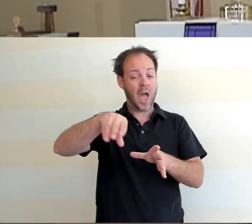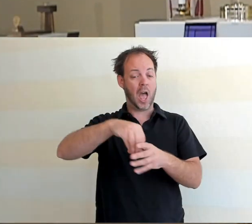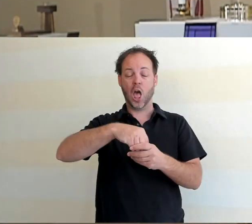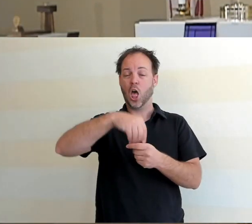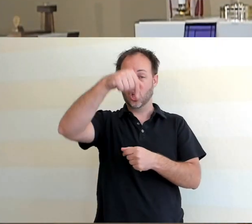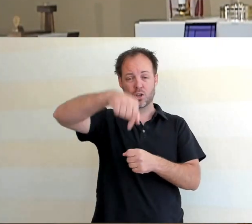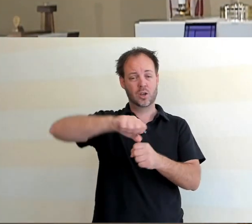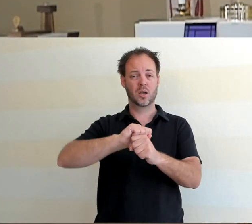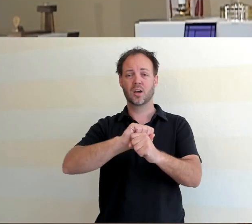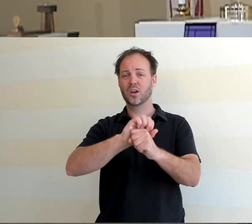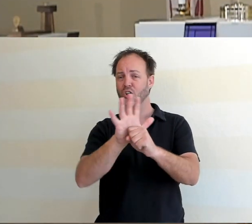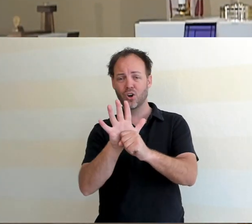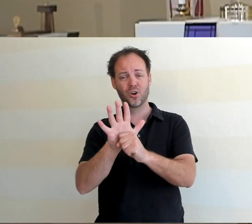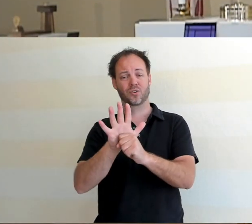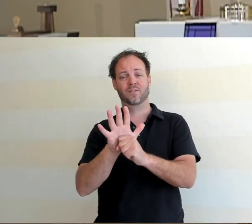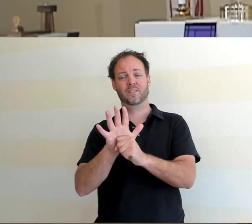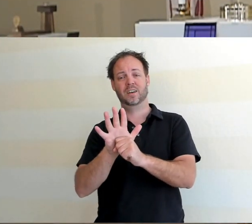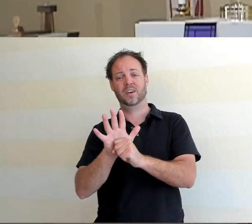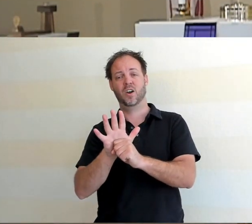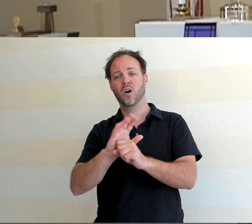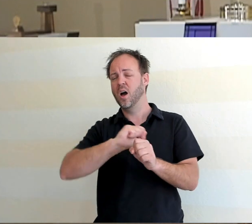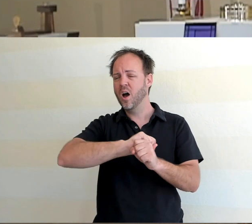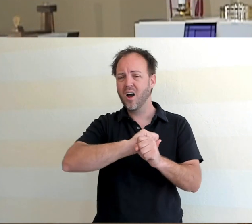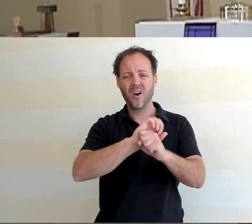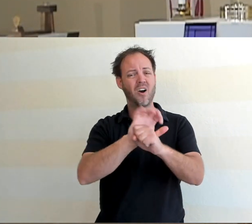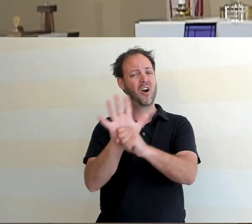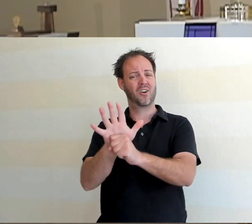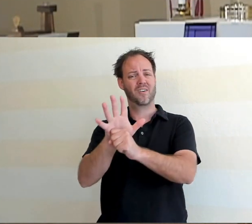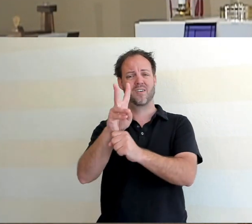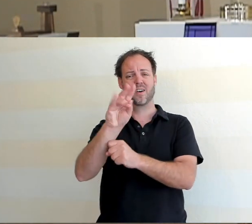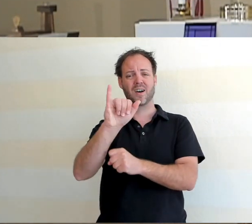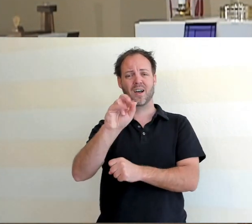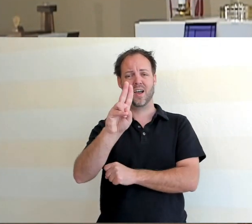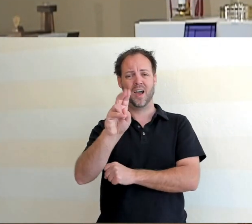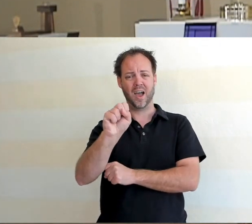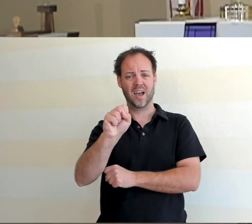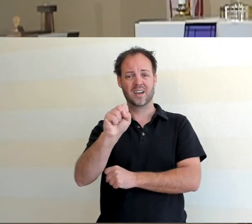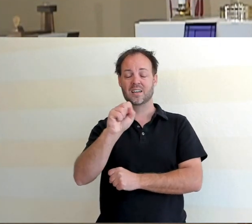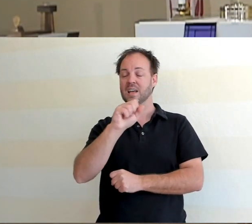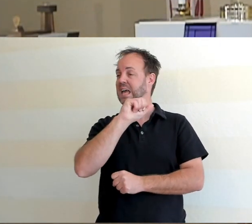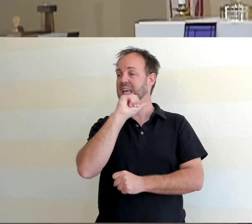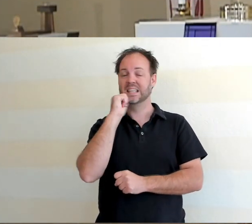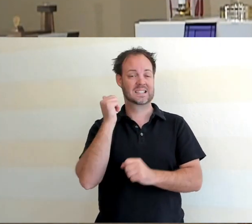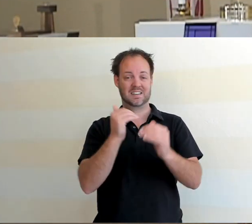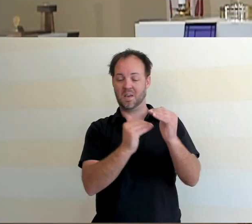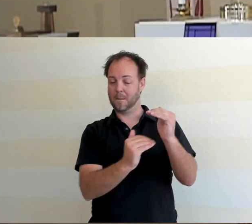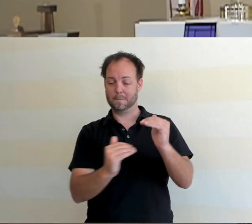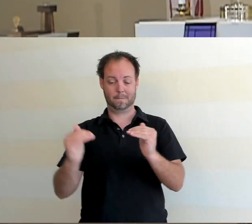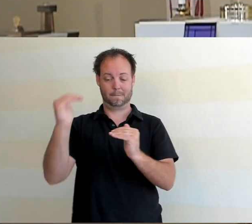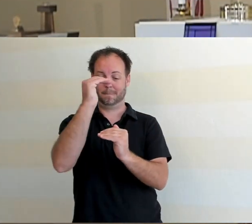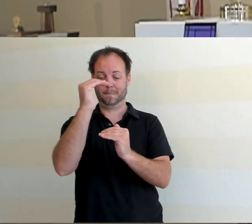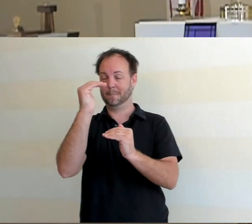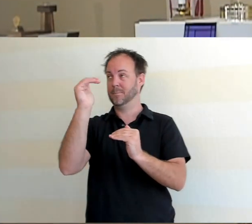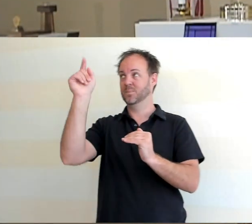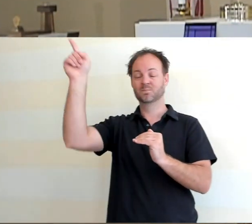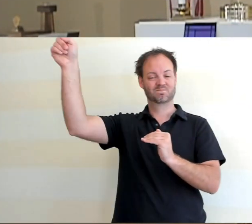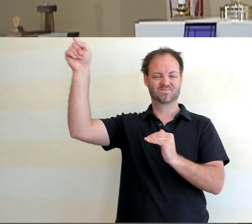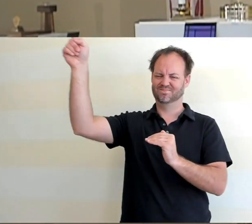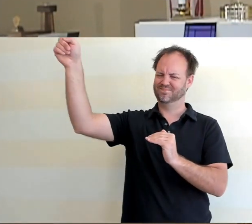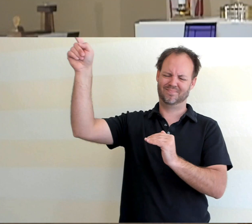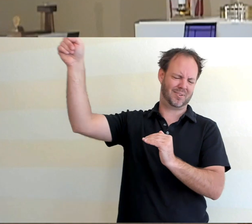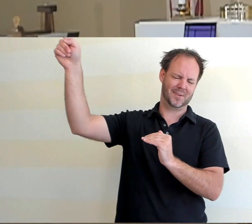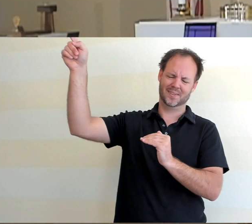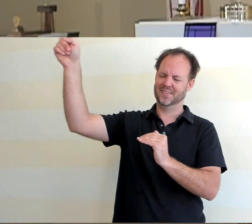this coronavirus. The coronavirus is not greater than your Lord,